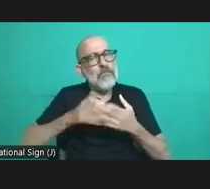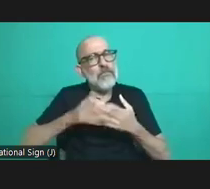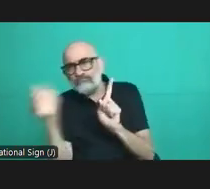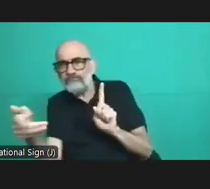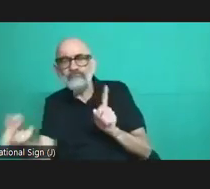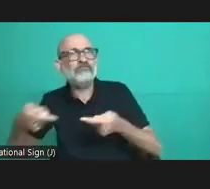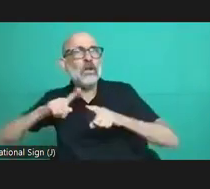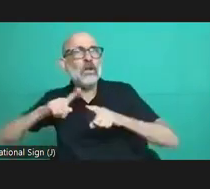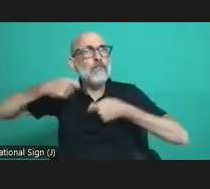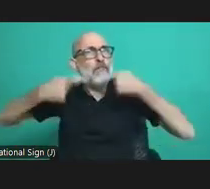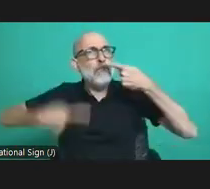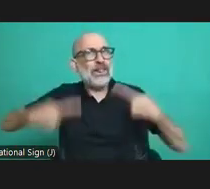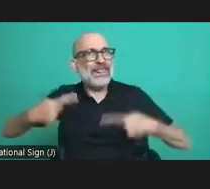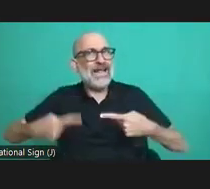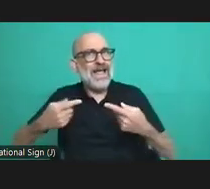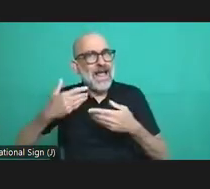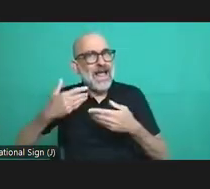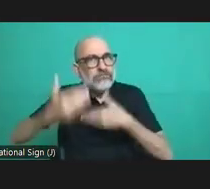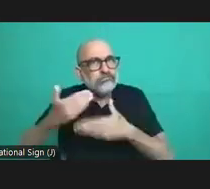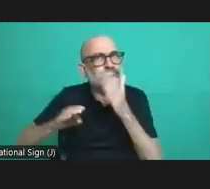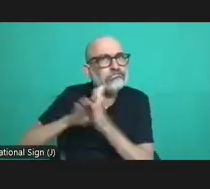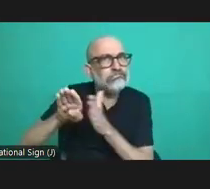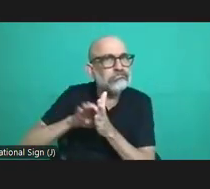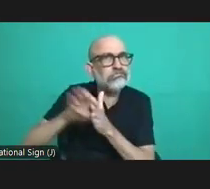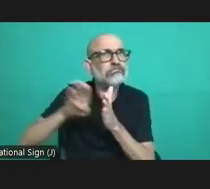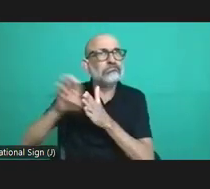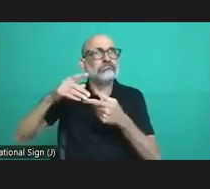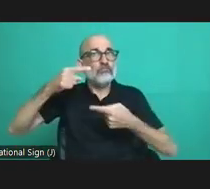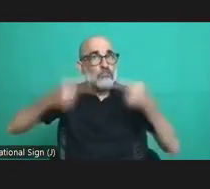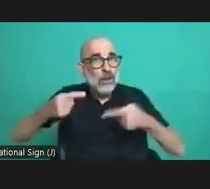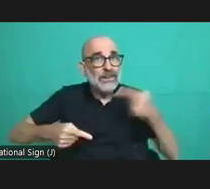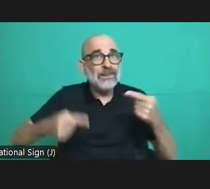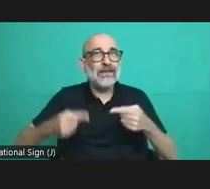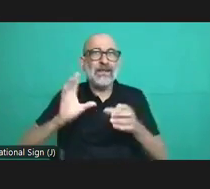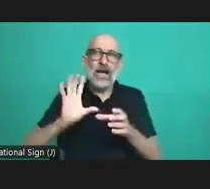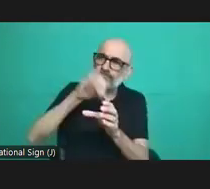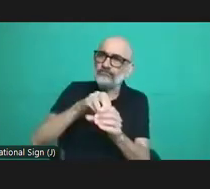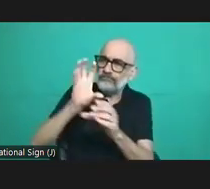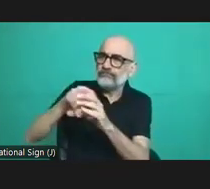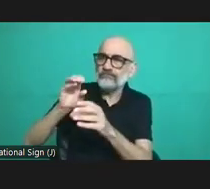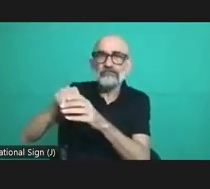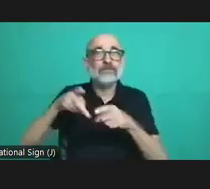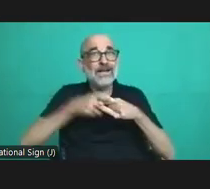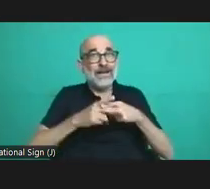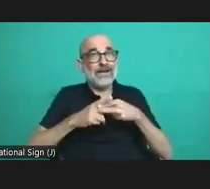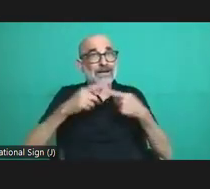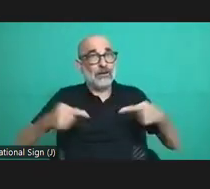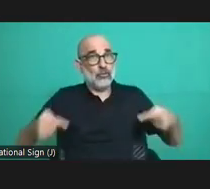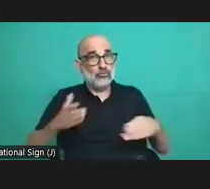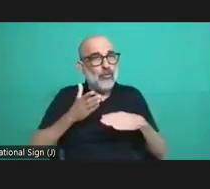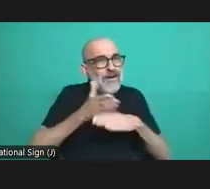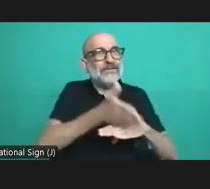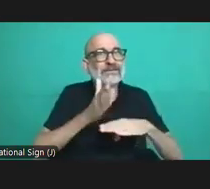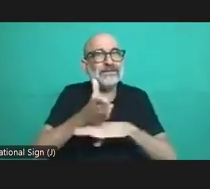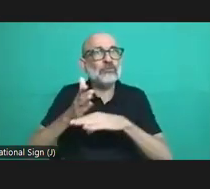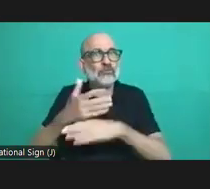Most recently, a strategy for strengthening the essential public health functions to accelerate health systems transformation was approved by